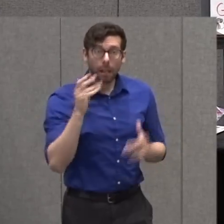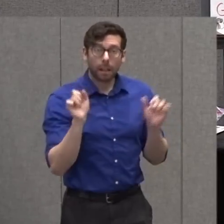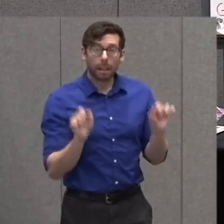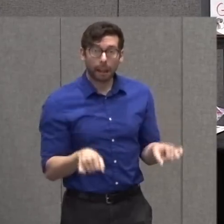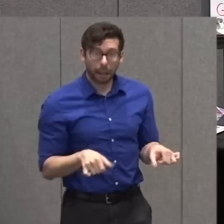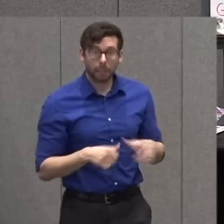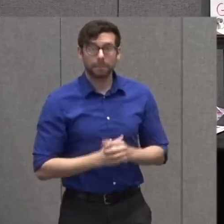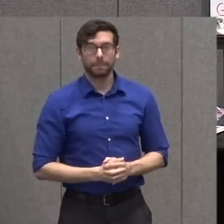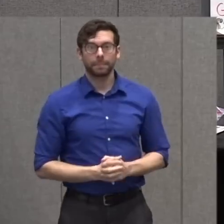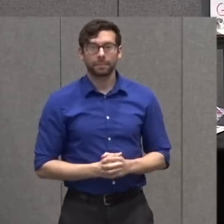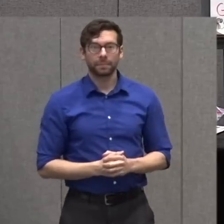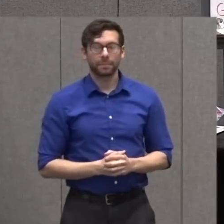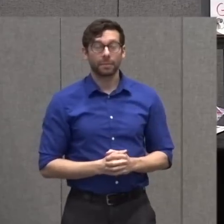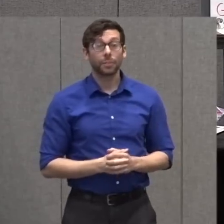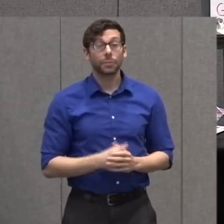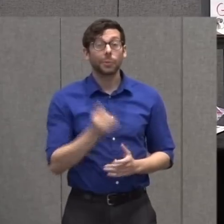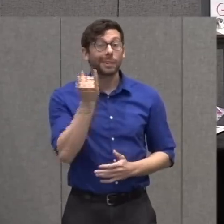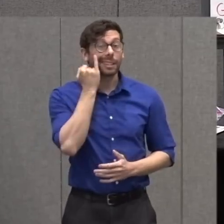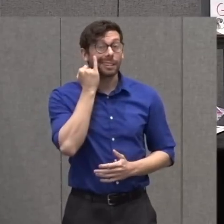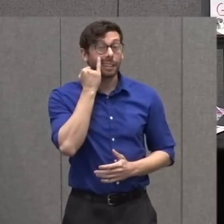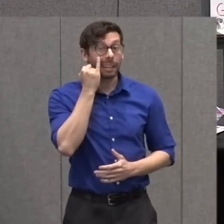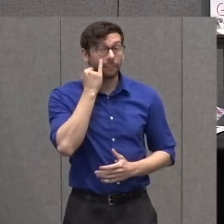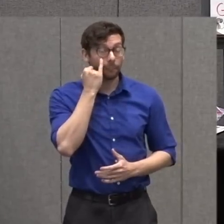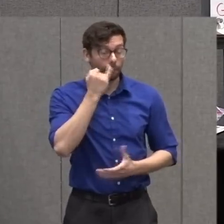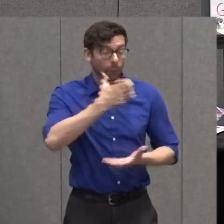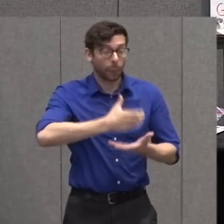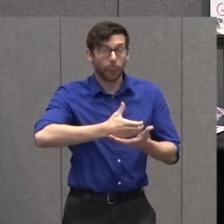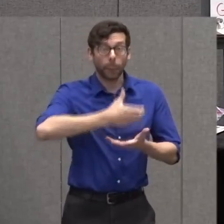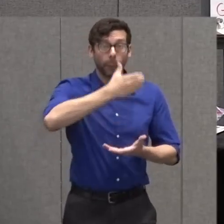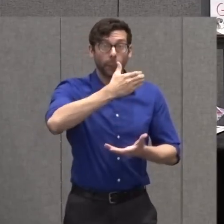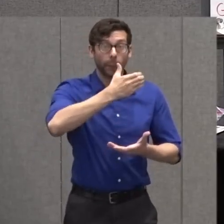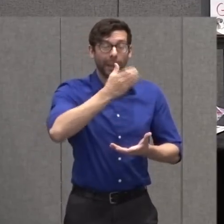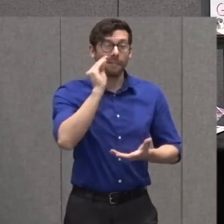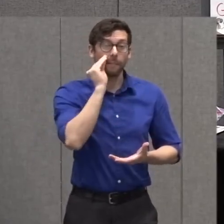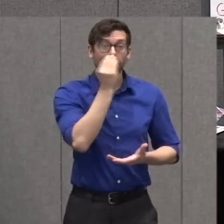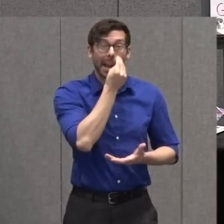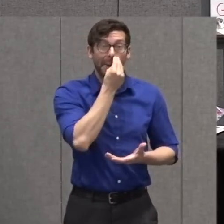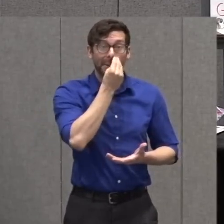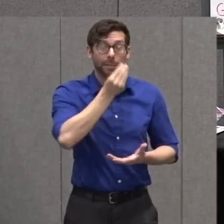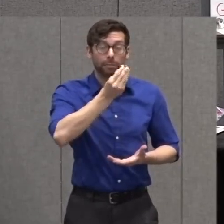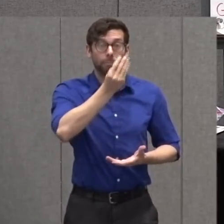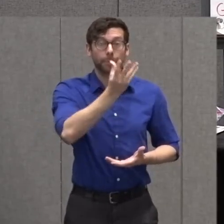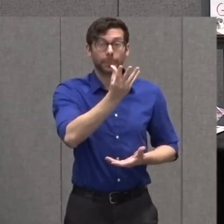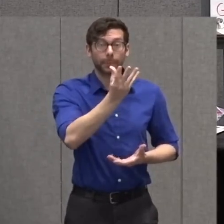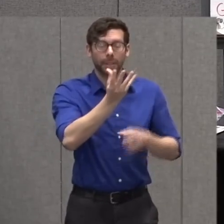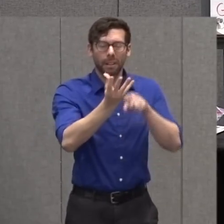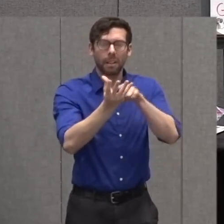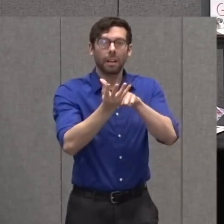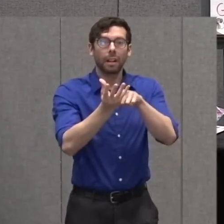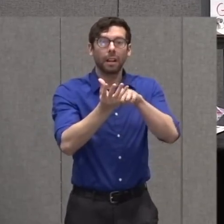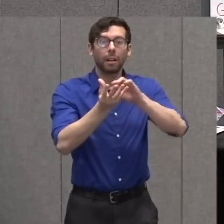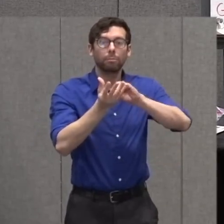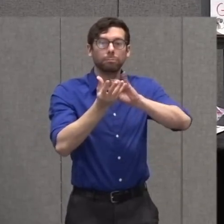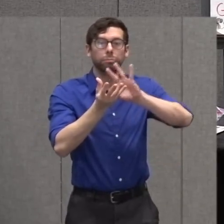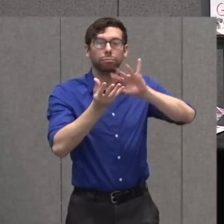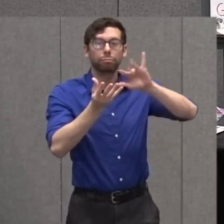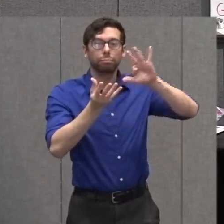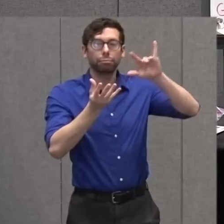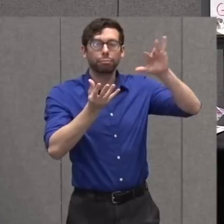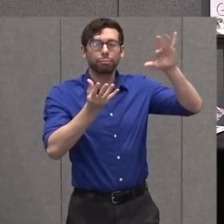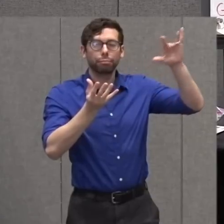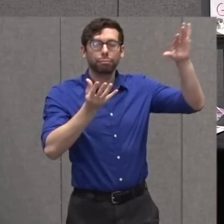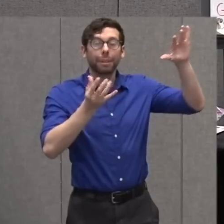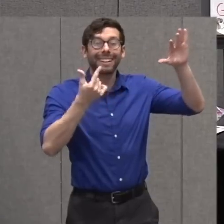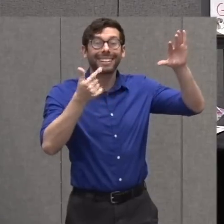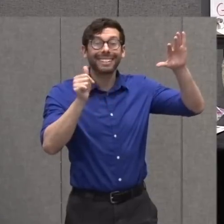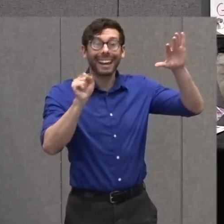when you have a vase of flowers or you go by, you smell those gases that the flower is releasing.